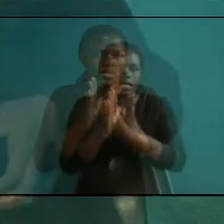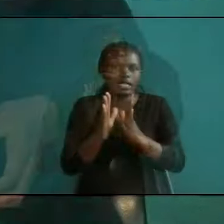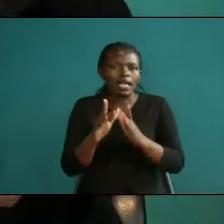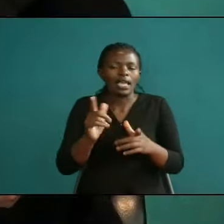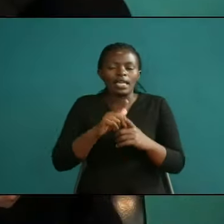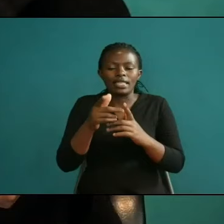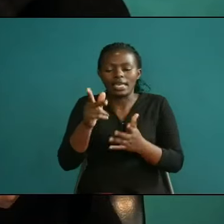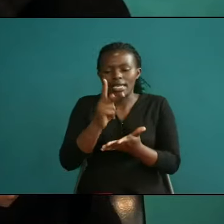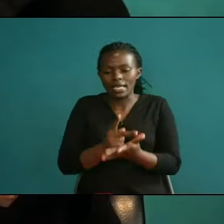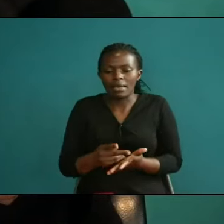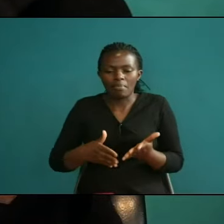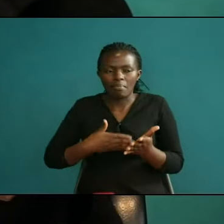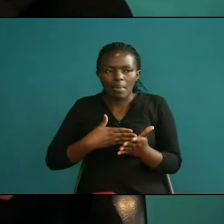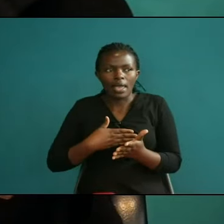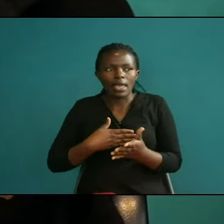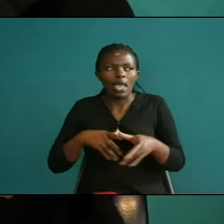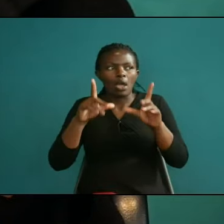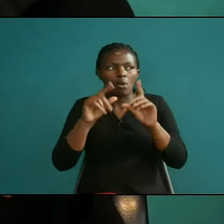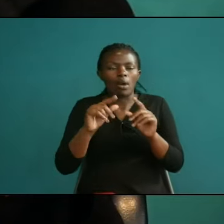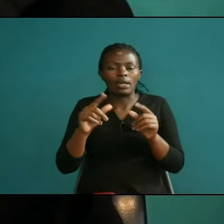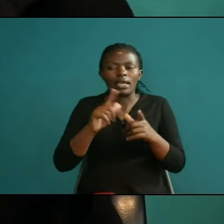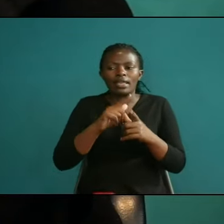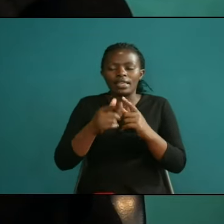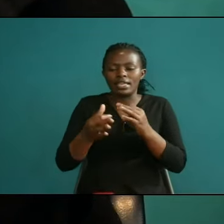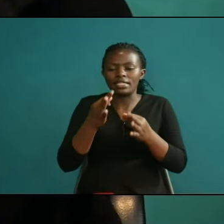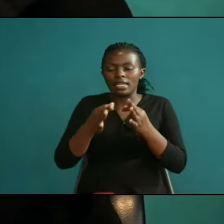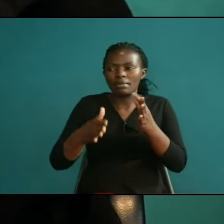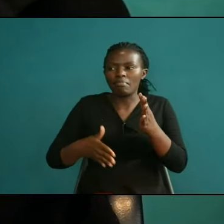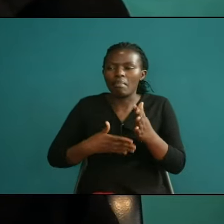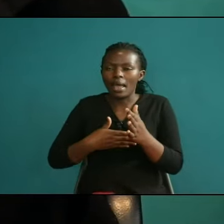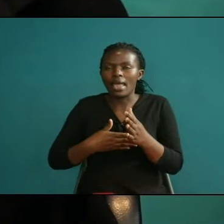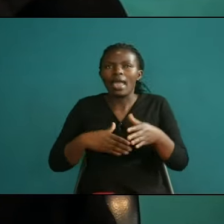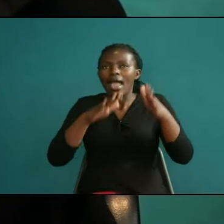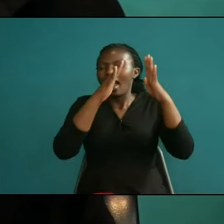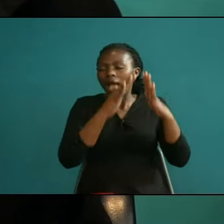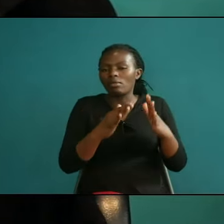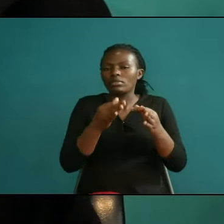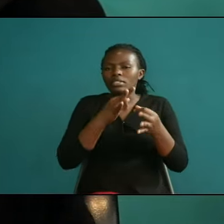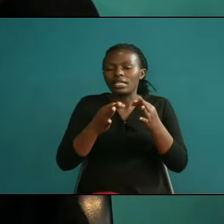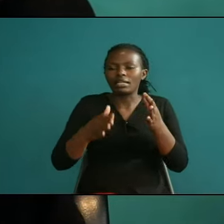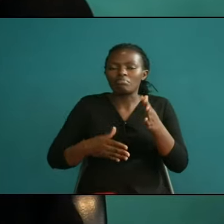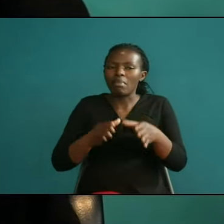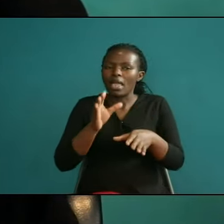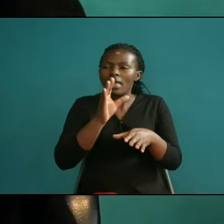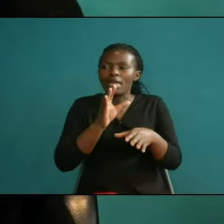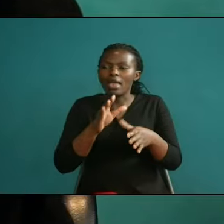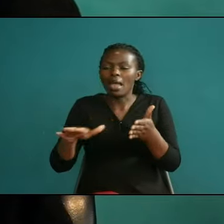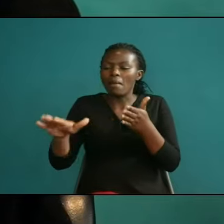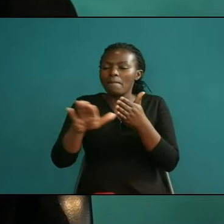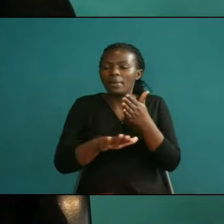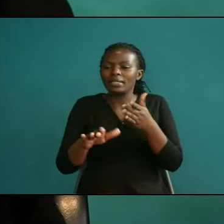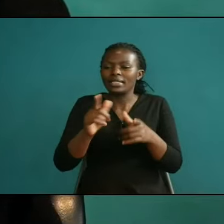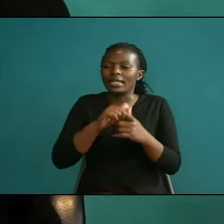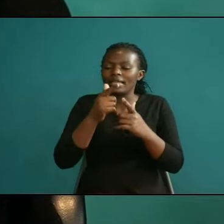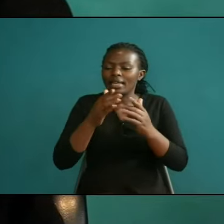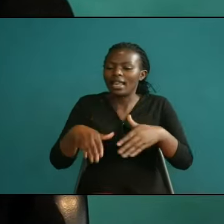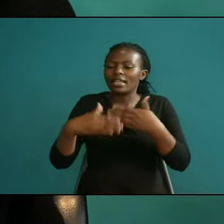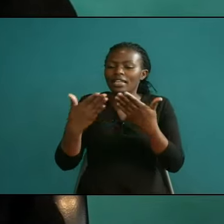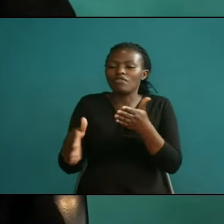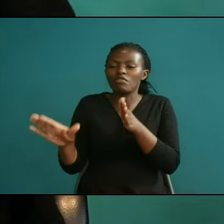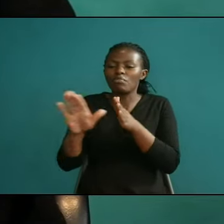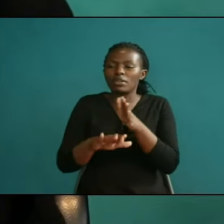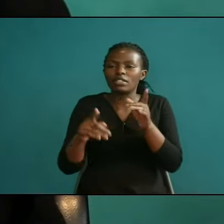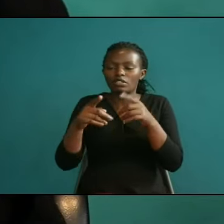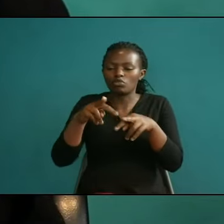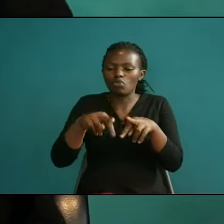should also judge my house and likewise have charge of my courts, and I will give you places to walk among these